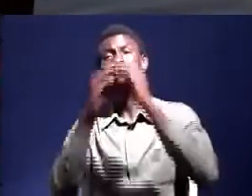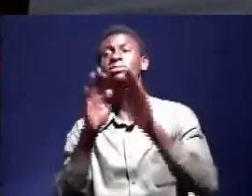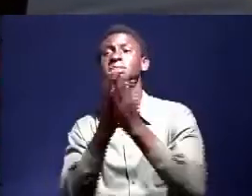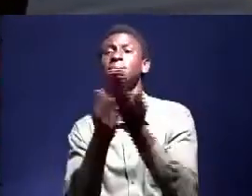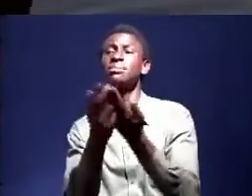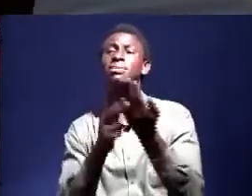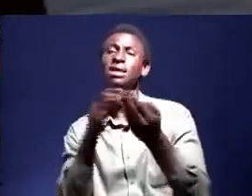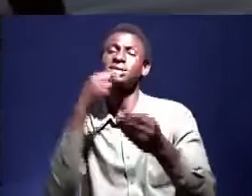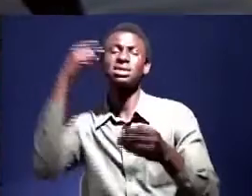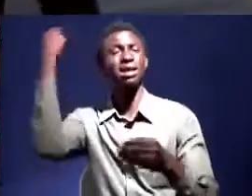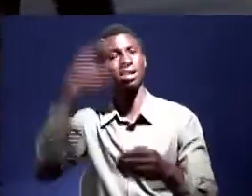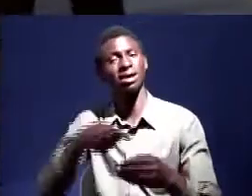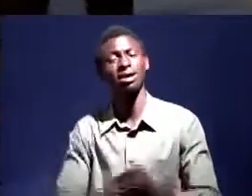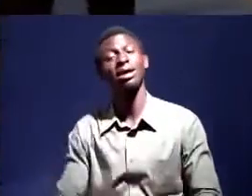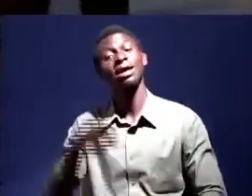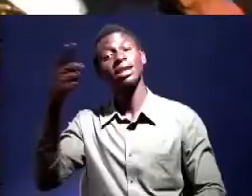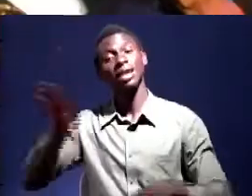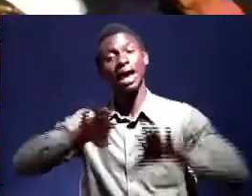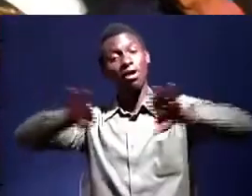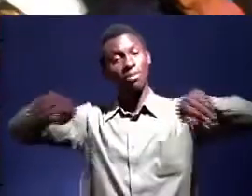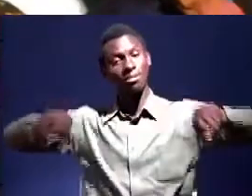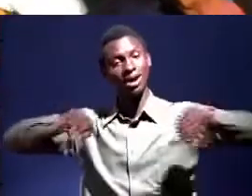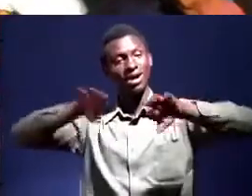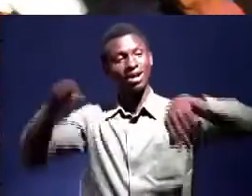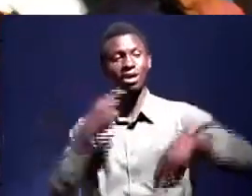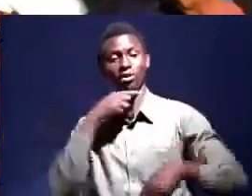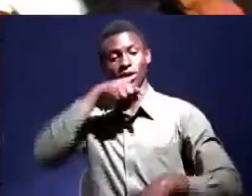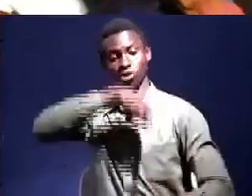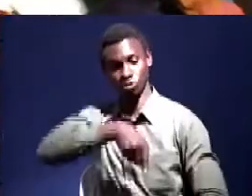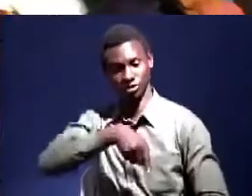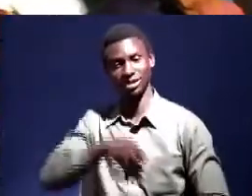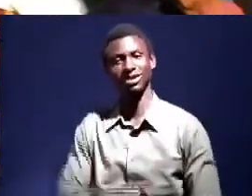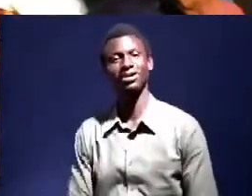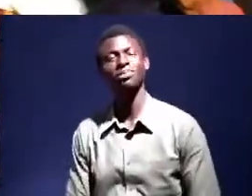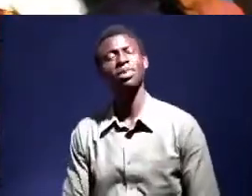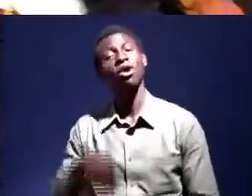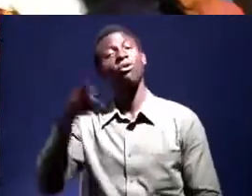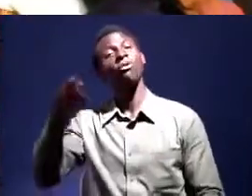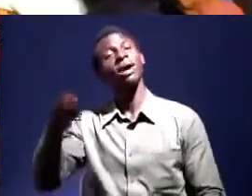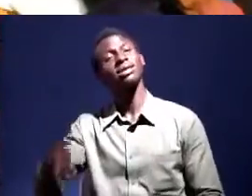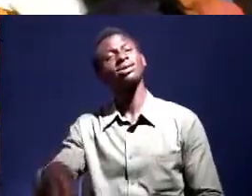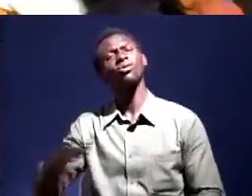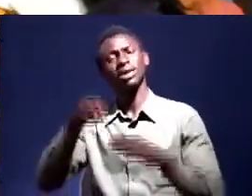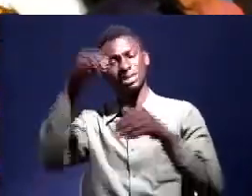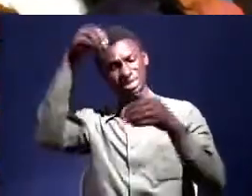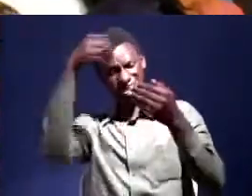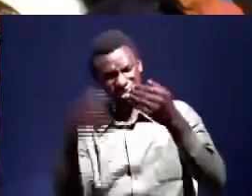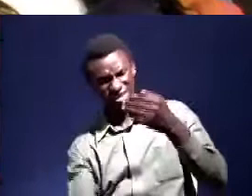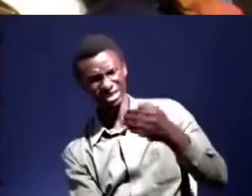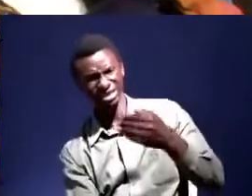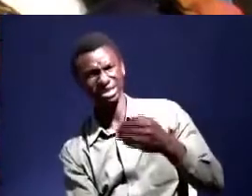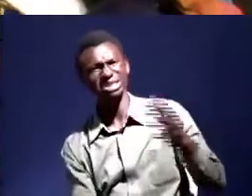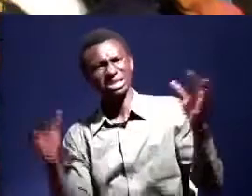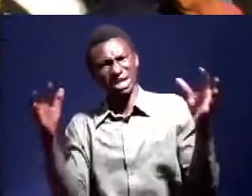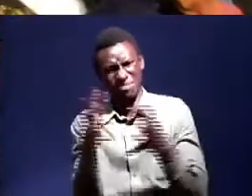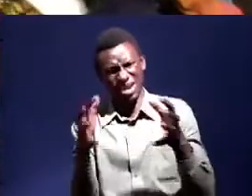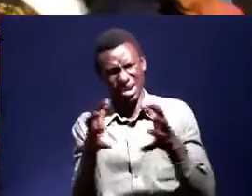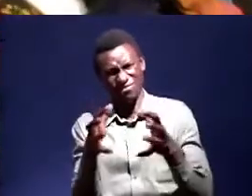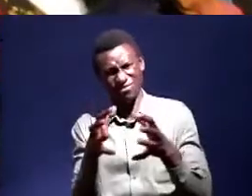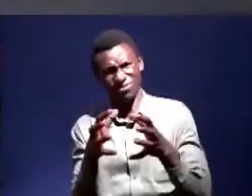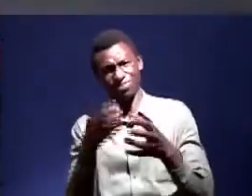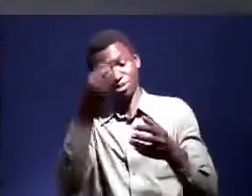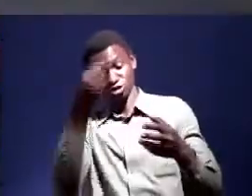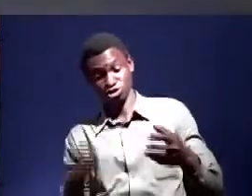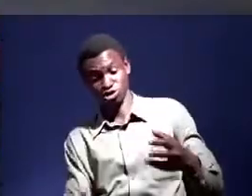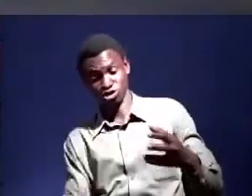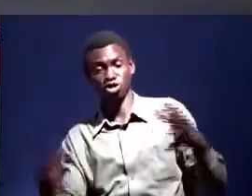Russian sailors. Na hawa mabaharia wa Kirusi. Underneath the ice. Wakiwa chini ya barafu. In the Arctic Circle. Chini ya barafu. Said we're